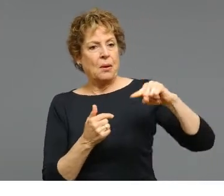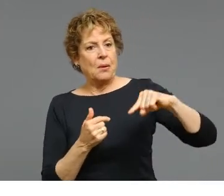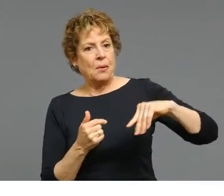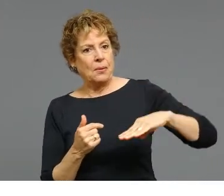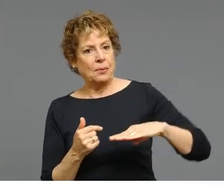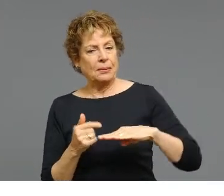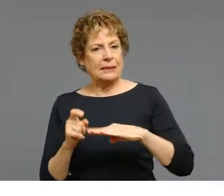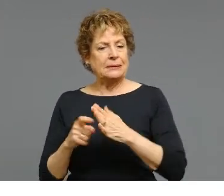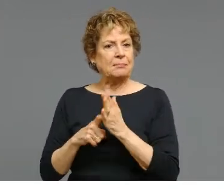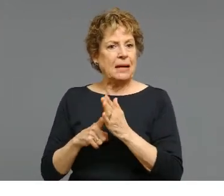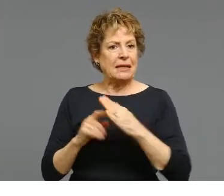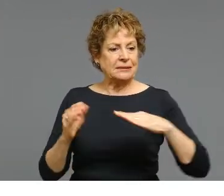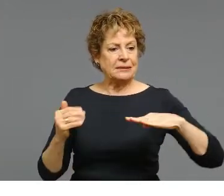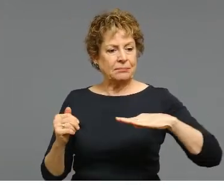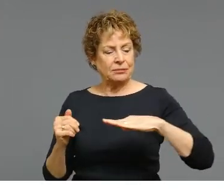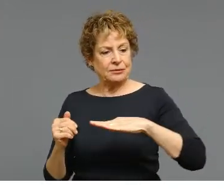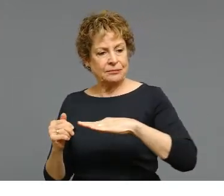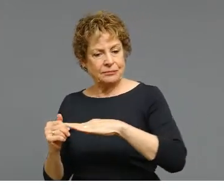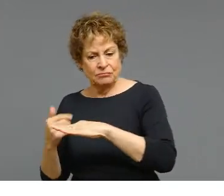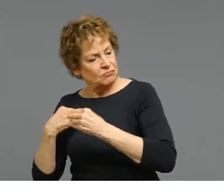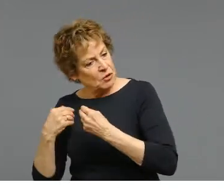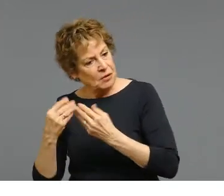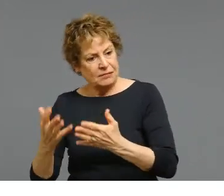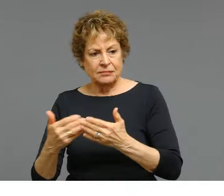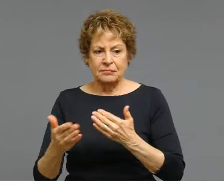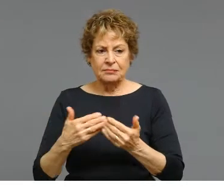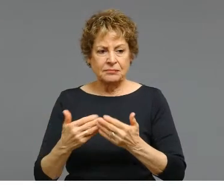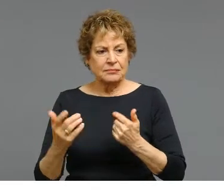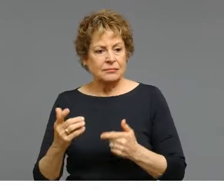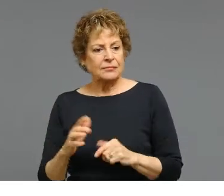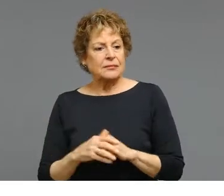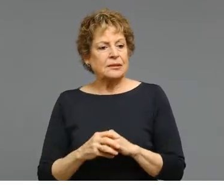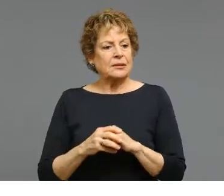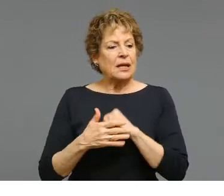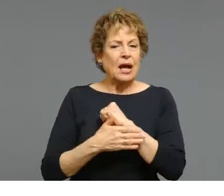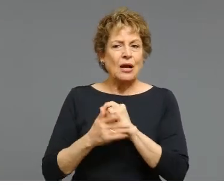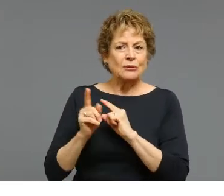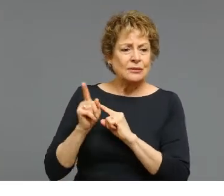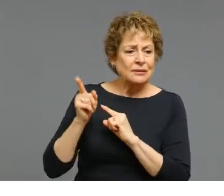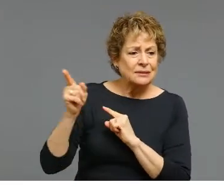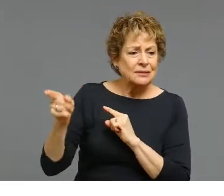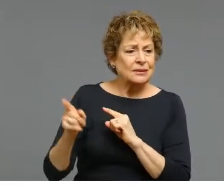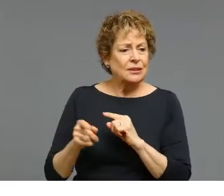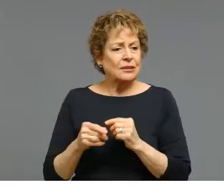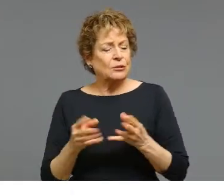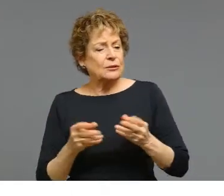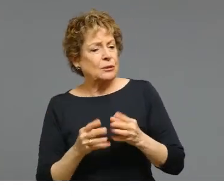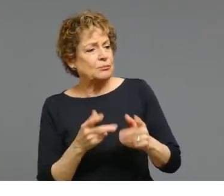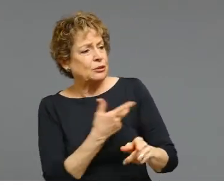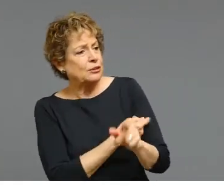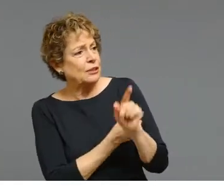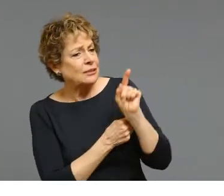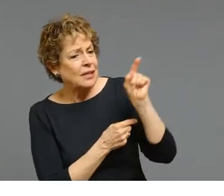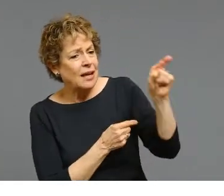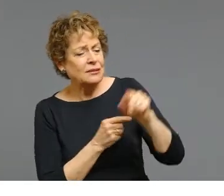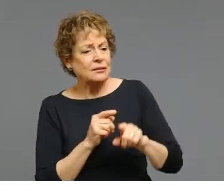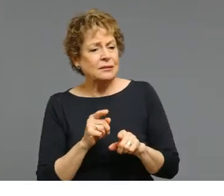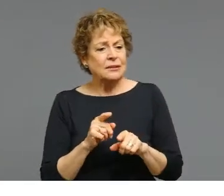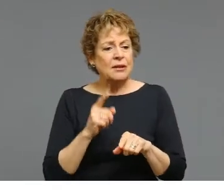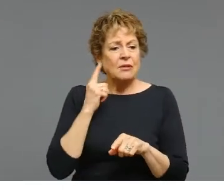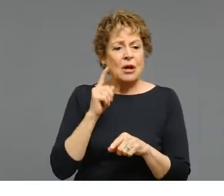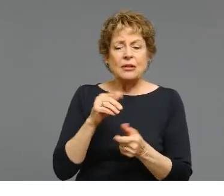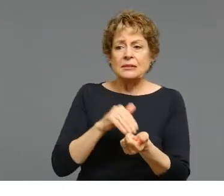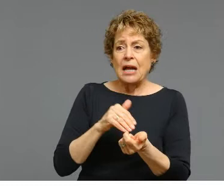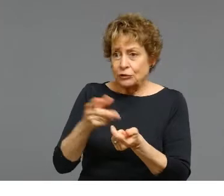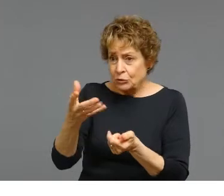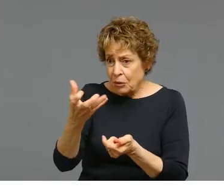vaccine to our county health departments and our local allocators, and have made it eligible or available for providers' offices to